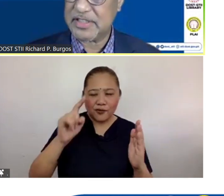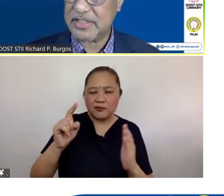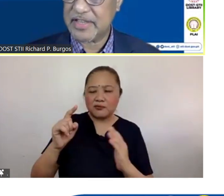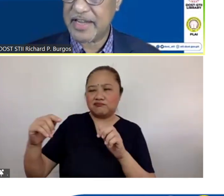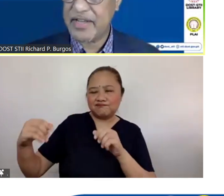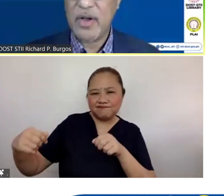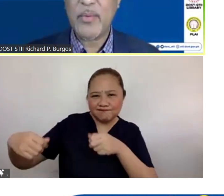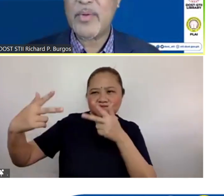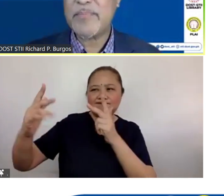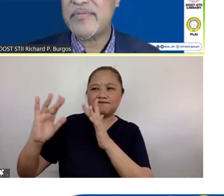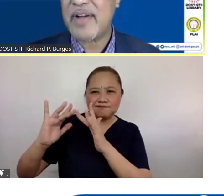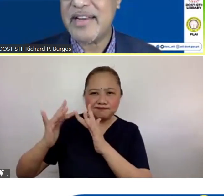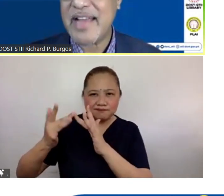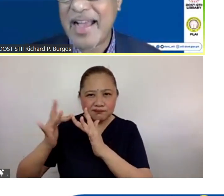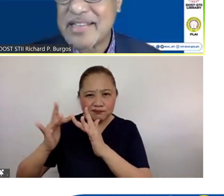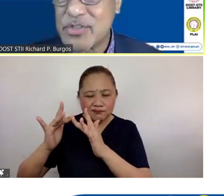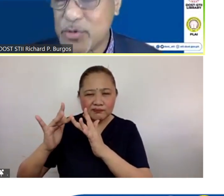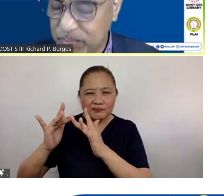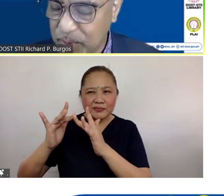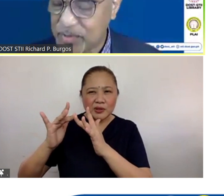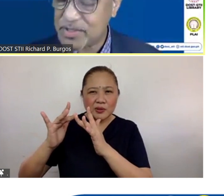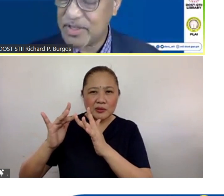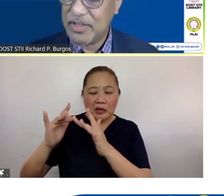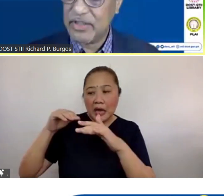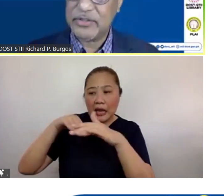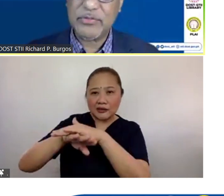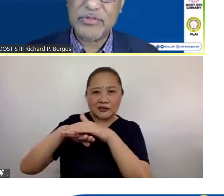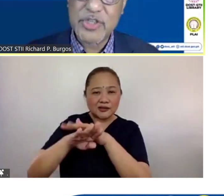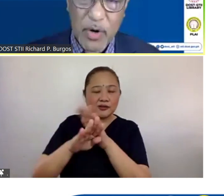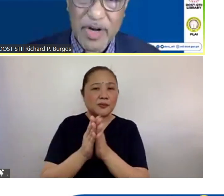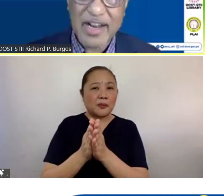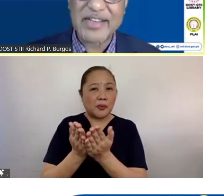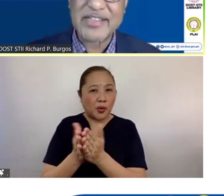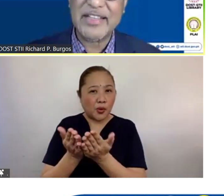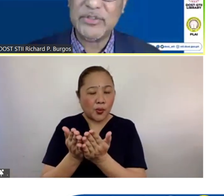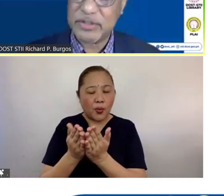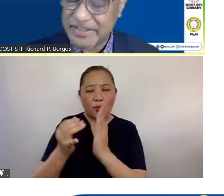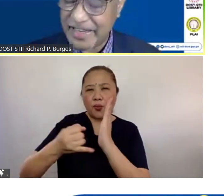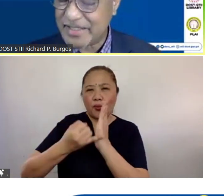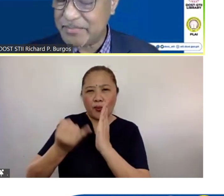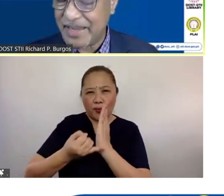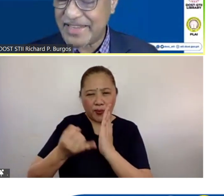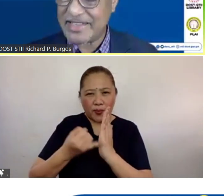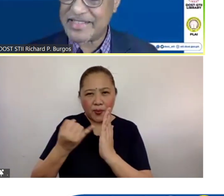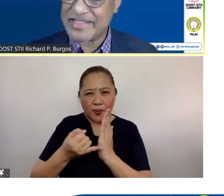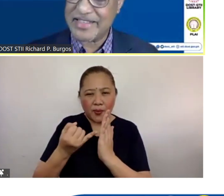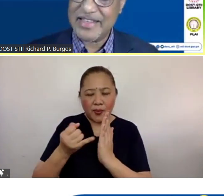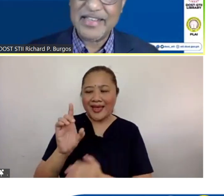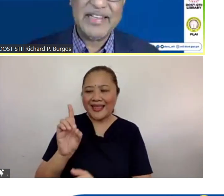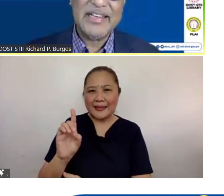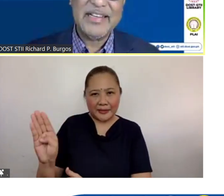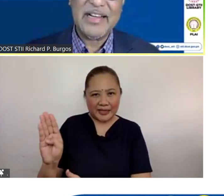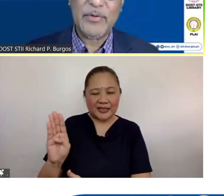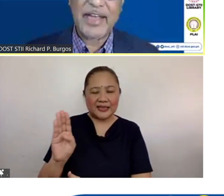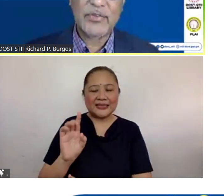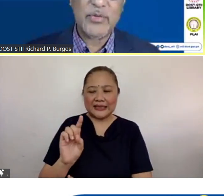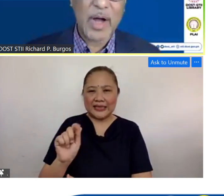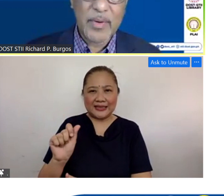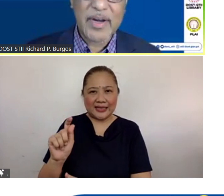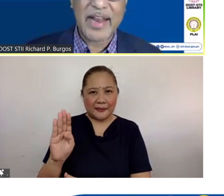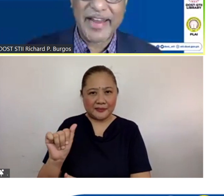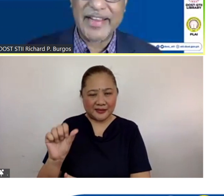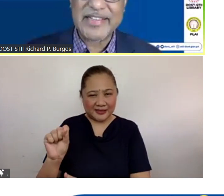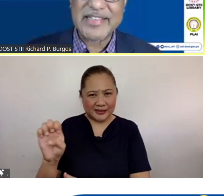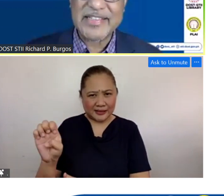connectivity, okay, where we provide access to books, to journals, and to databases, okay, to